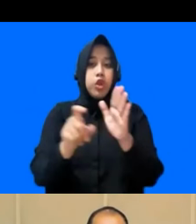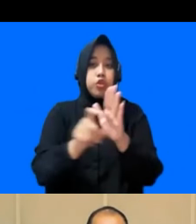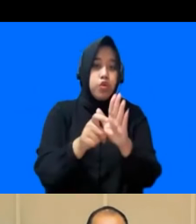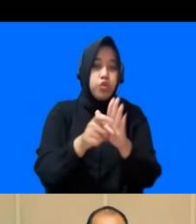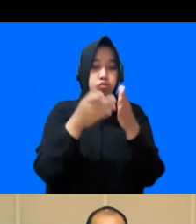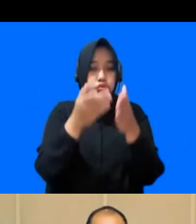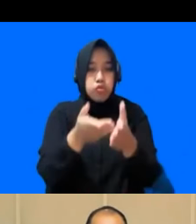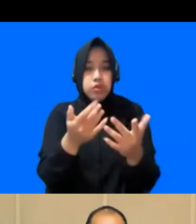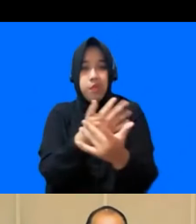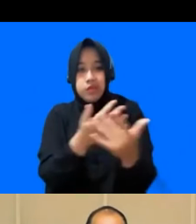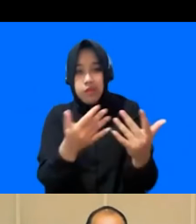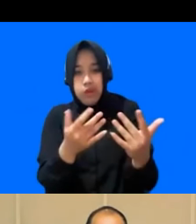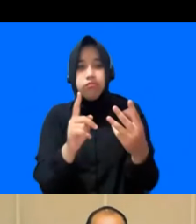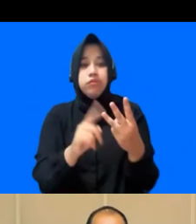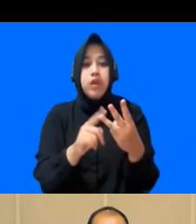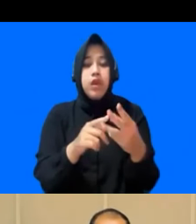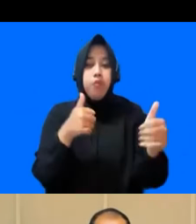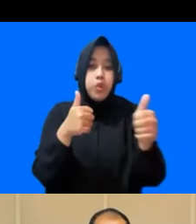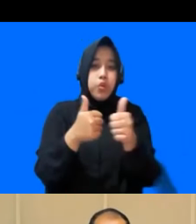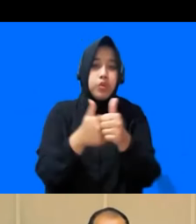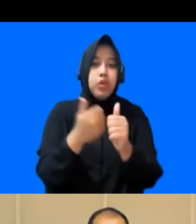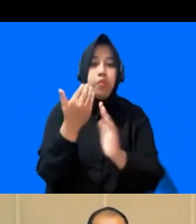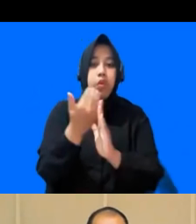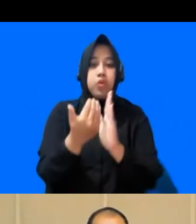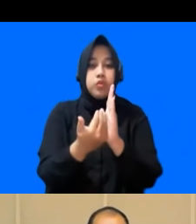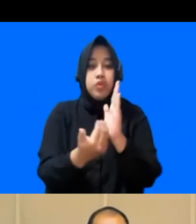how they can involve the public